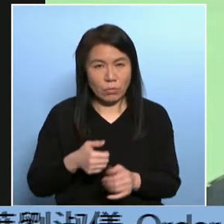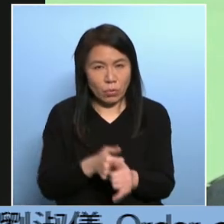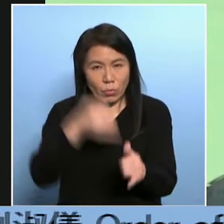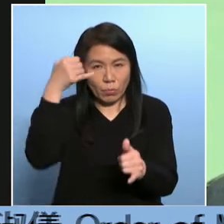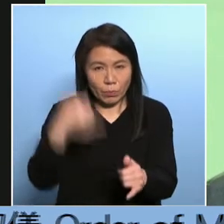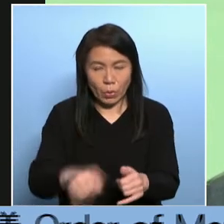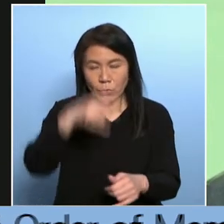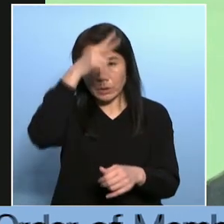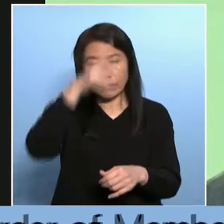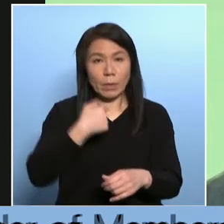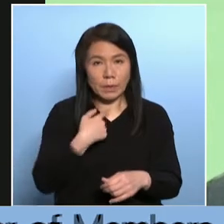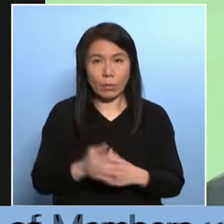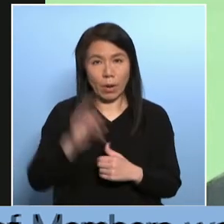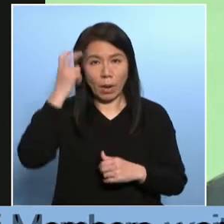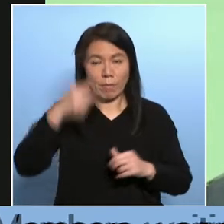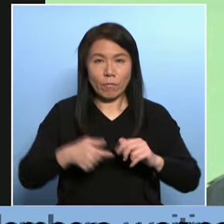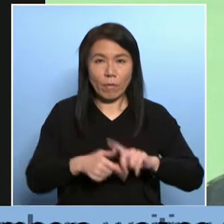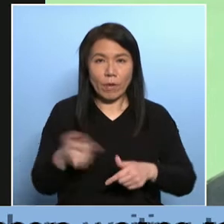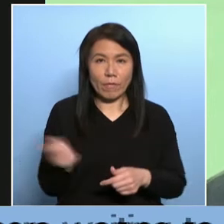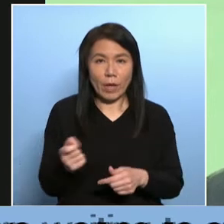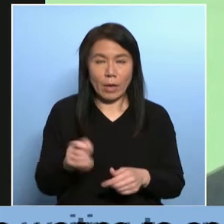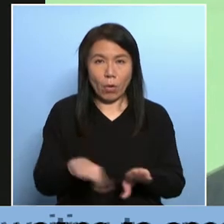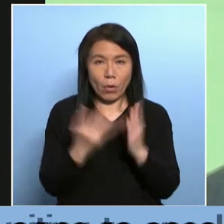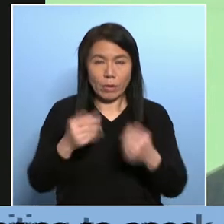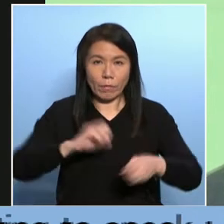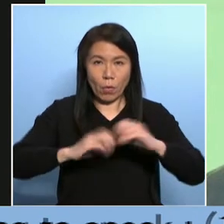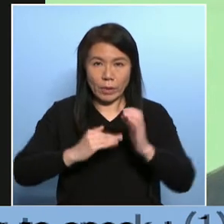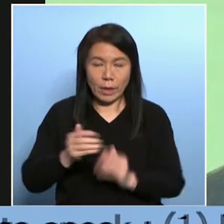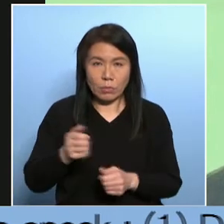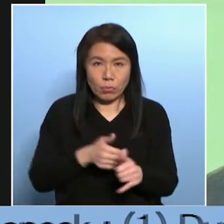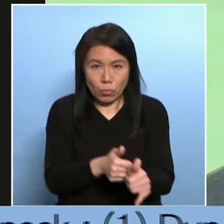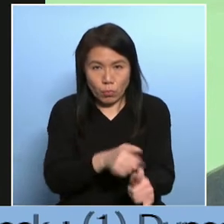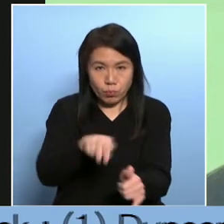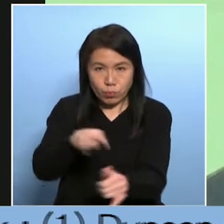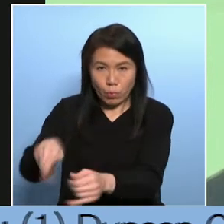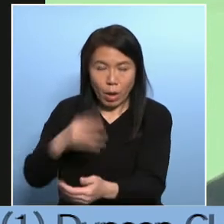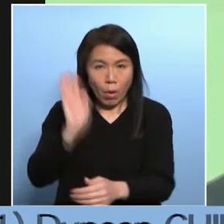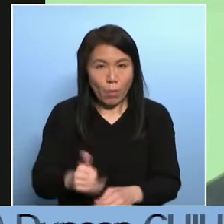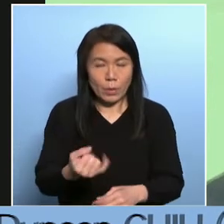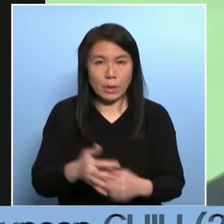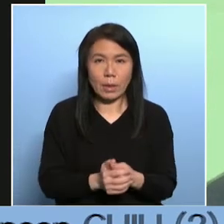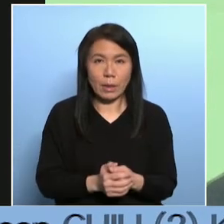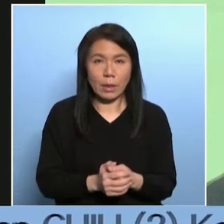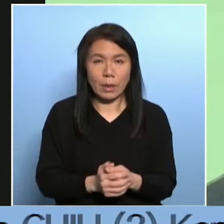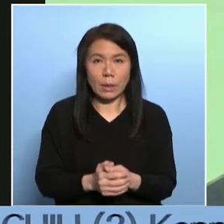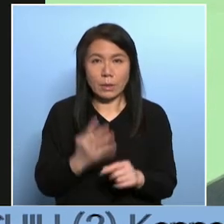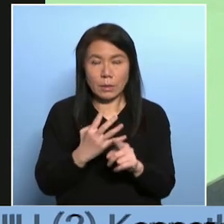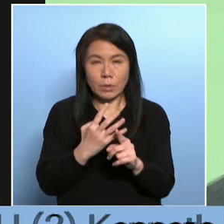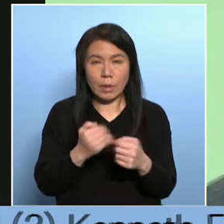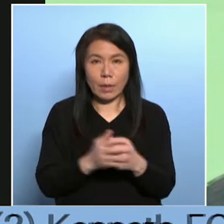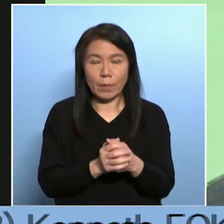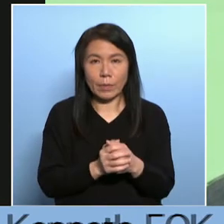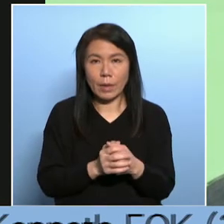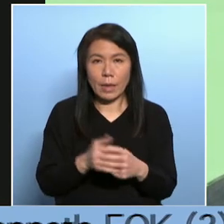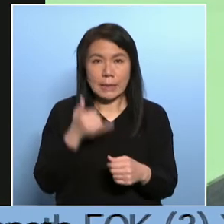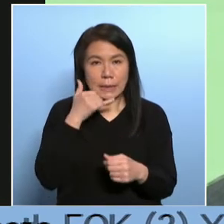the exponential growth in the number of cases. And therefore, we will have to start with IT tracking. Well, on the